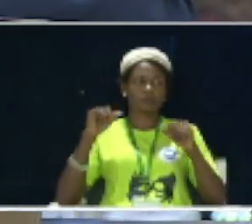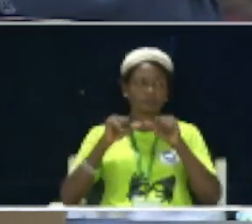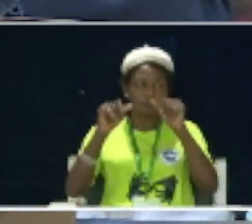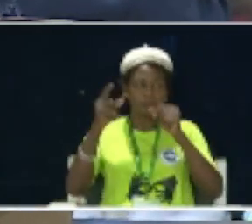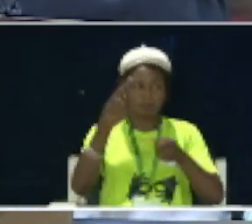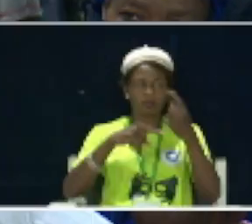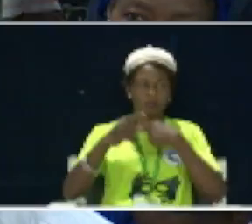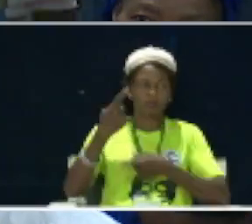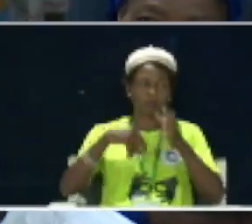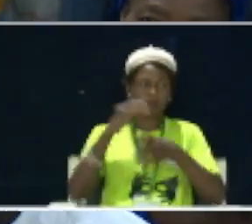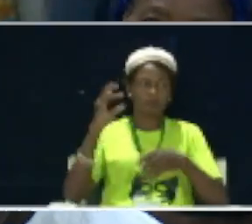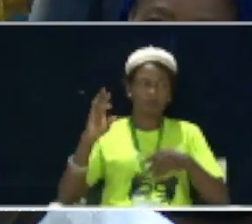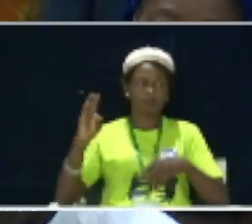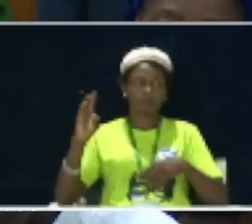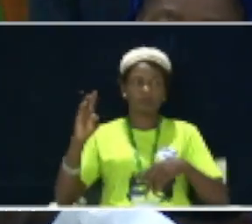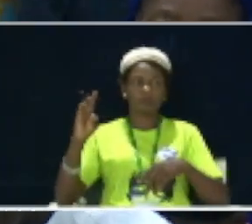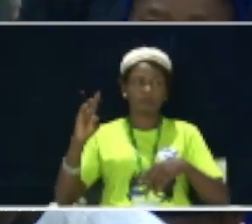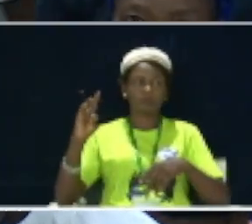Just keep coming. We are waiting for you.